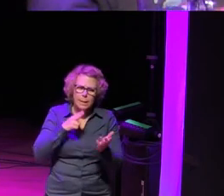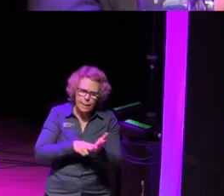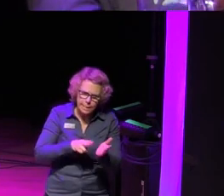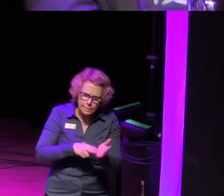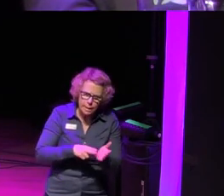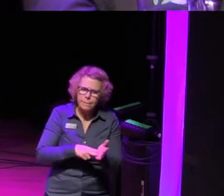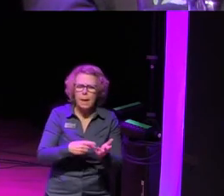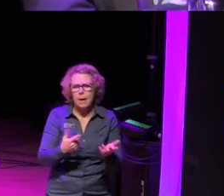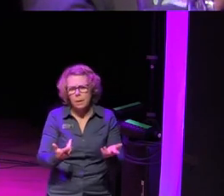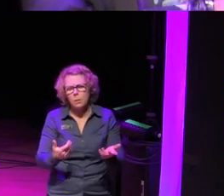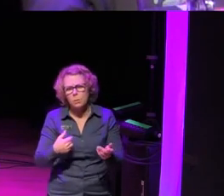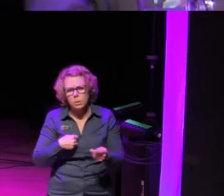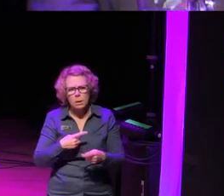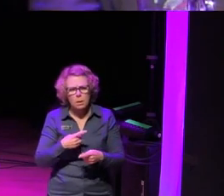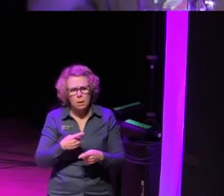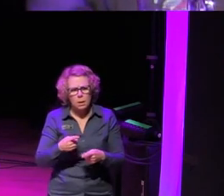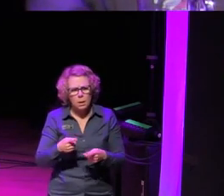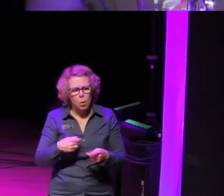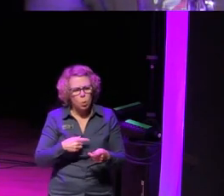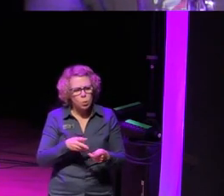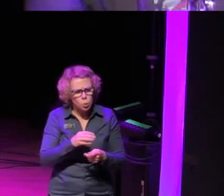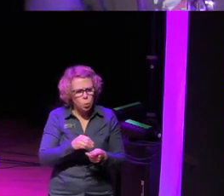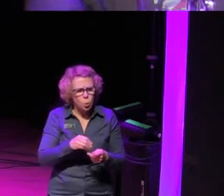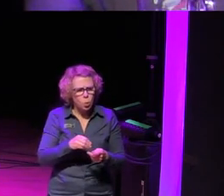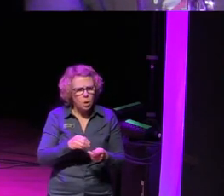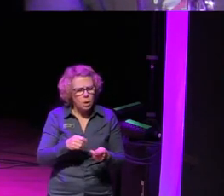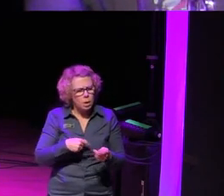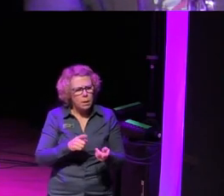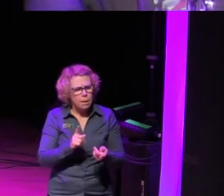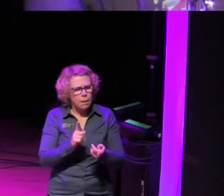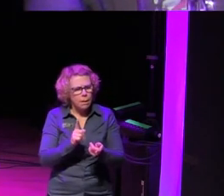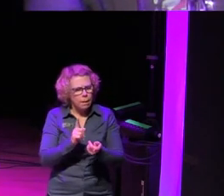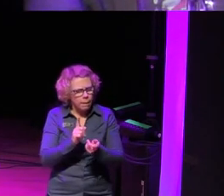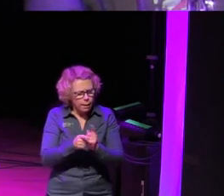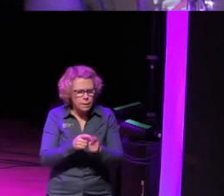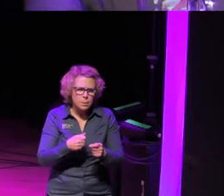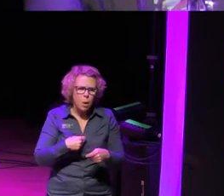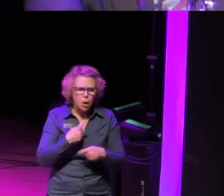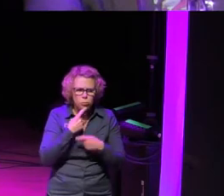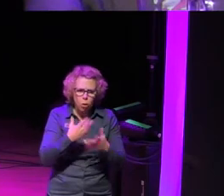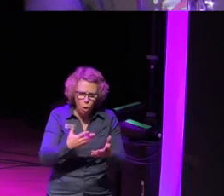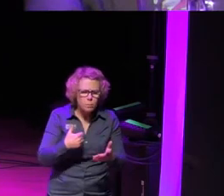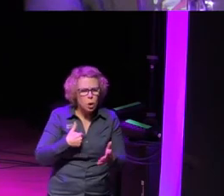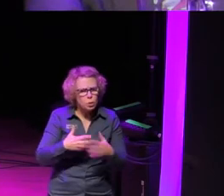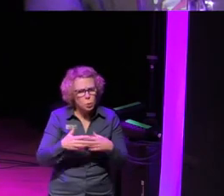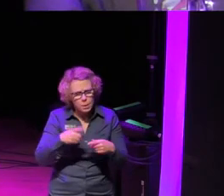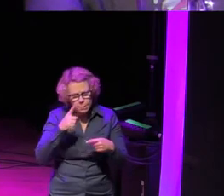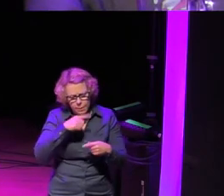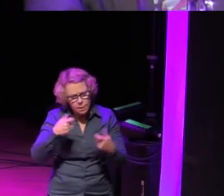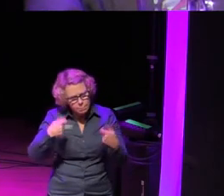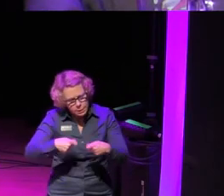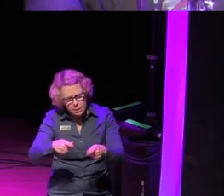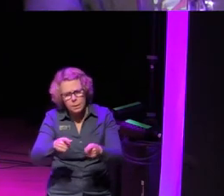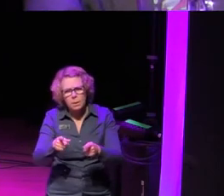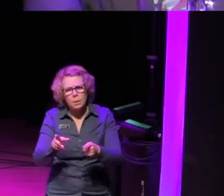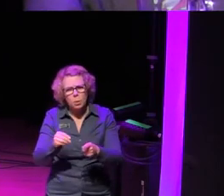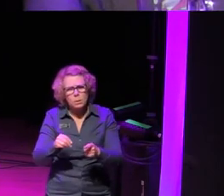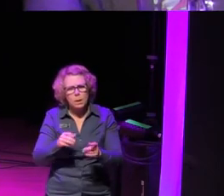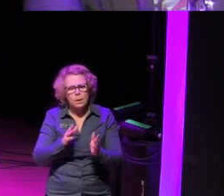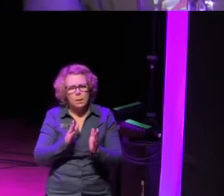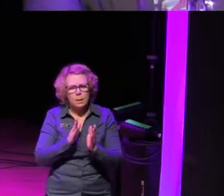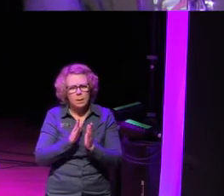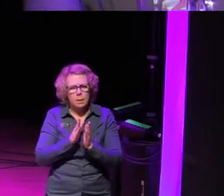and then be given immunity because they've self-disclosed, but then being asked to be their